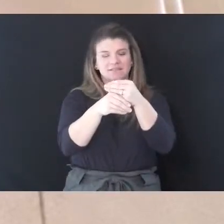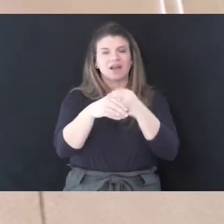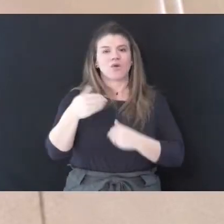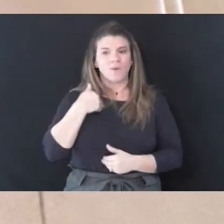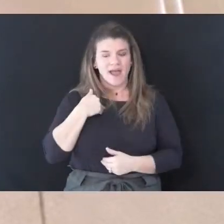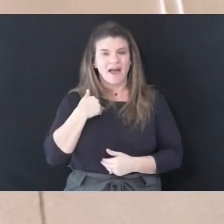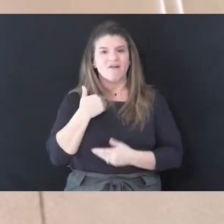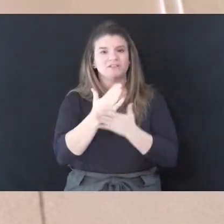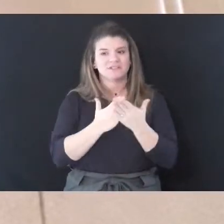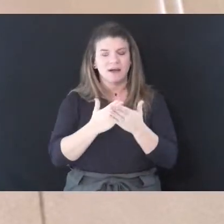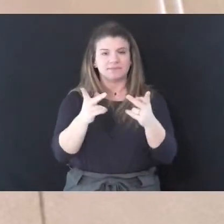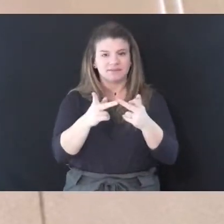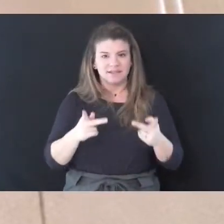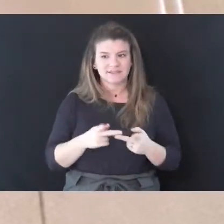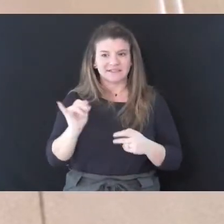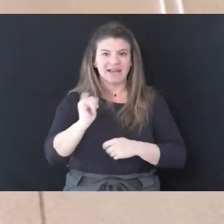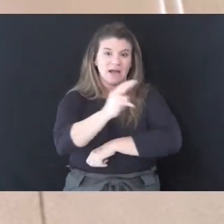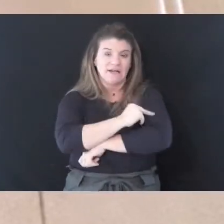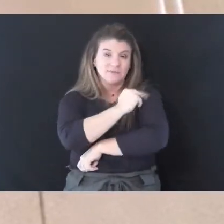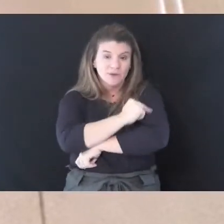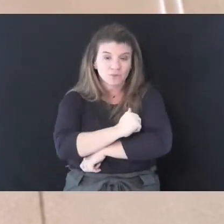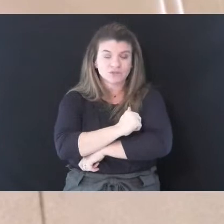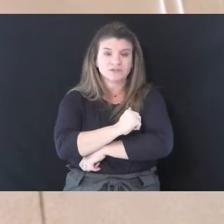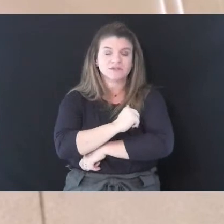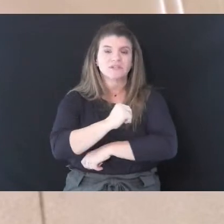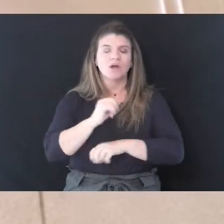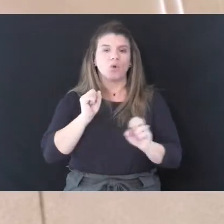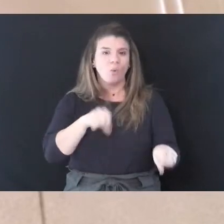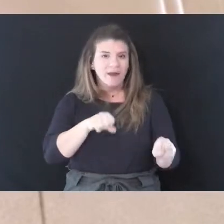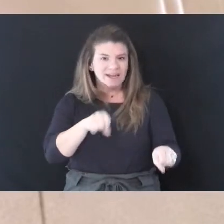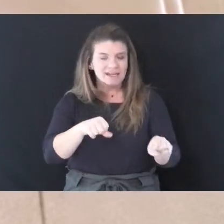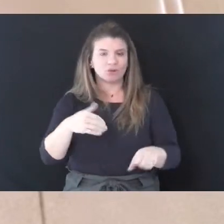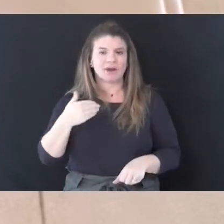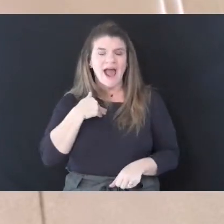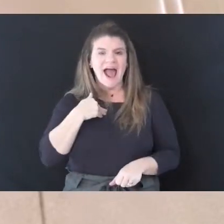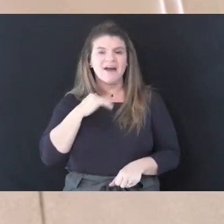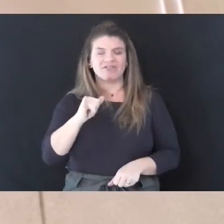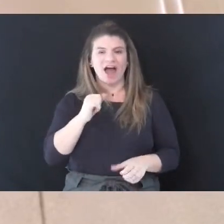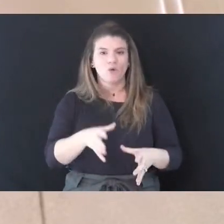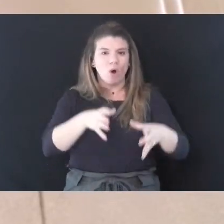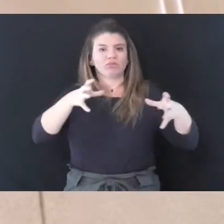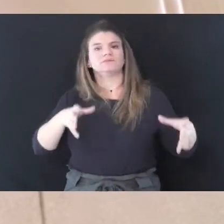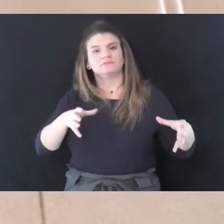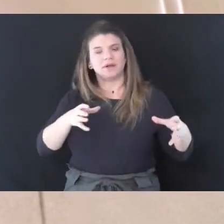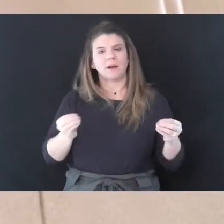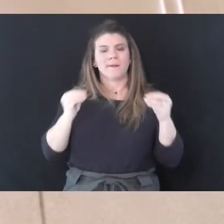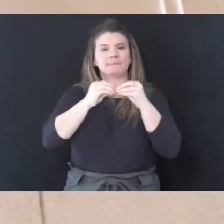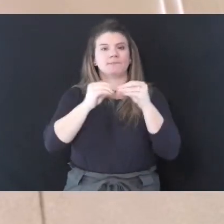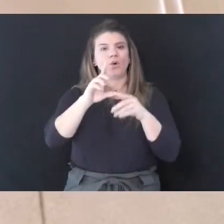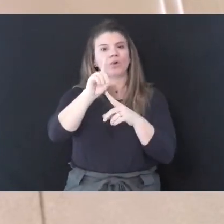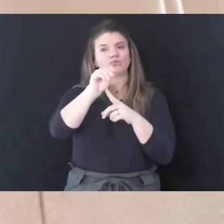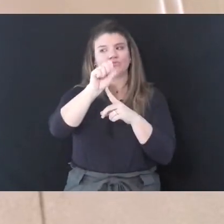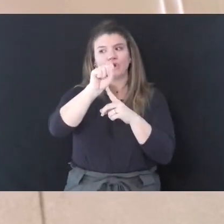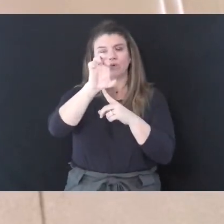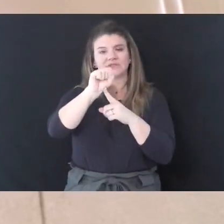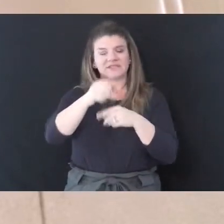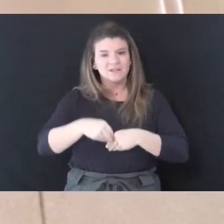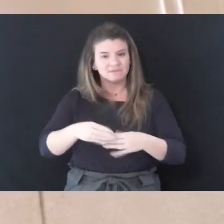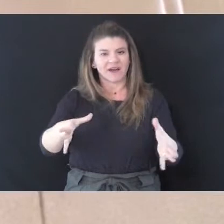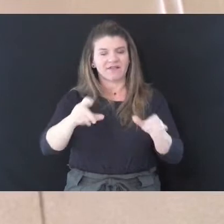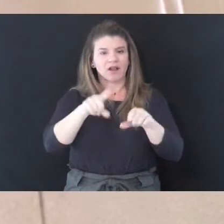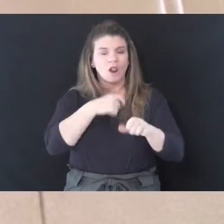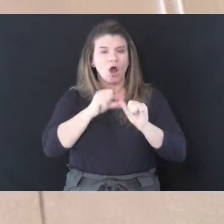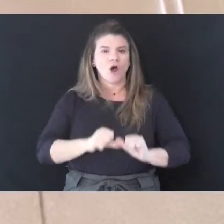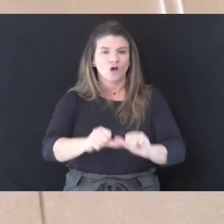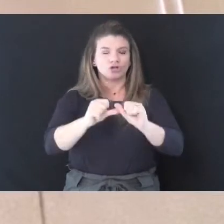key facilities like hospitals, and we continue to have to grow doses into our long-term care and